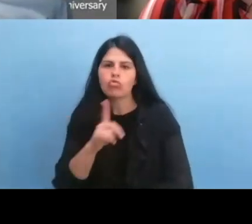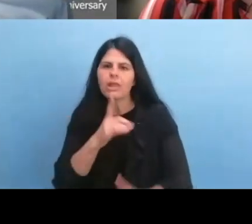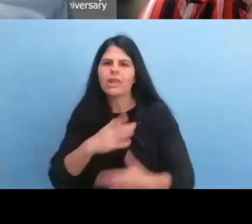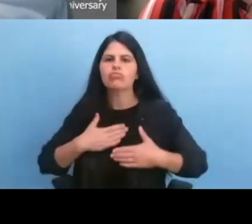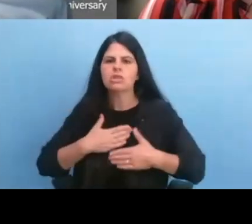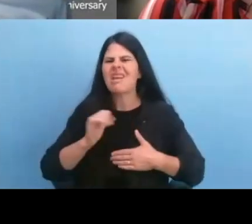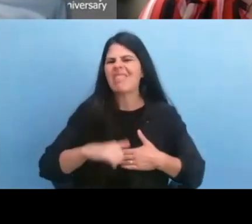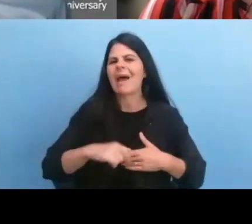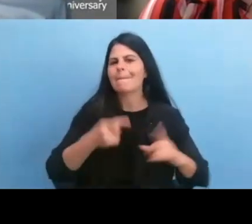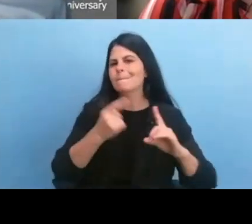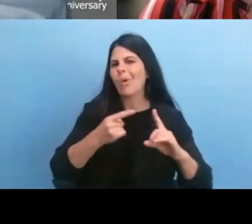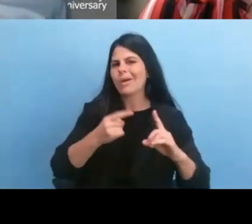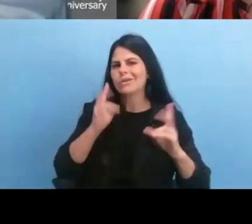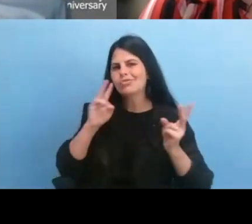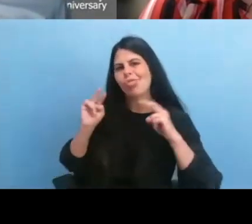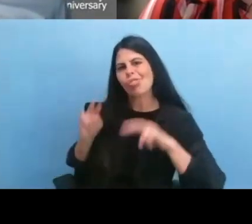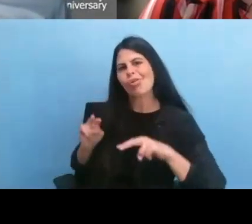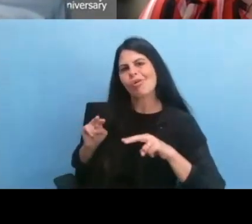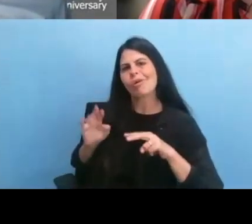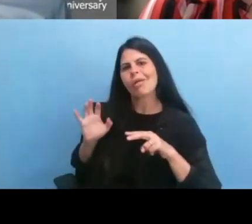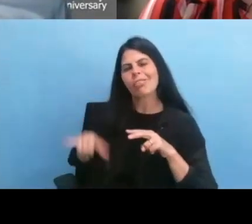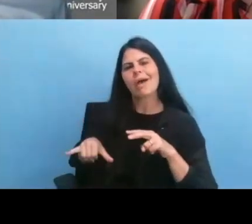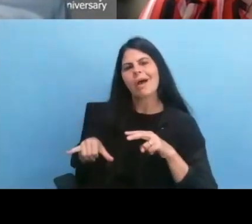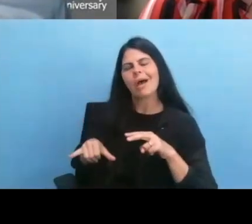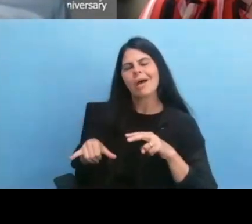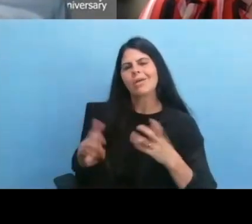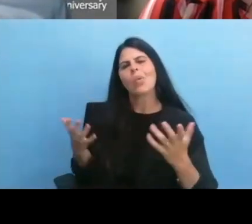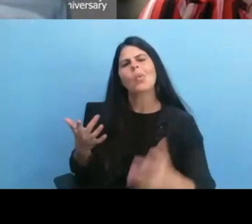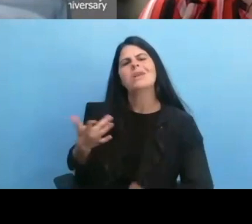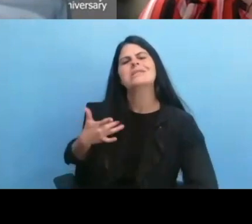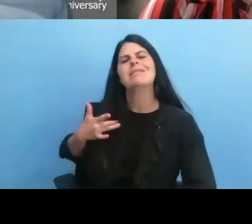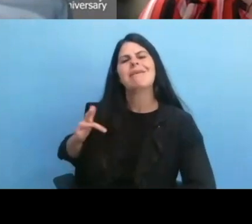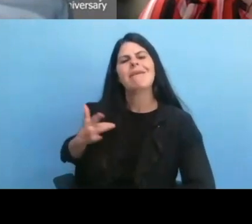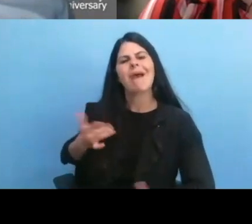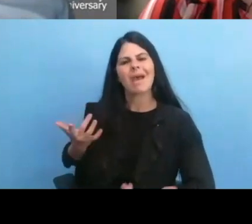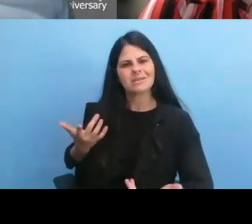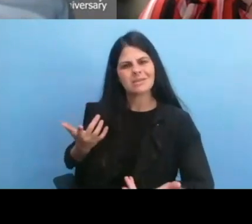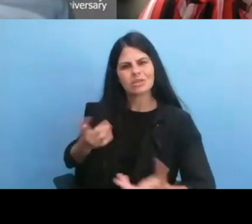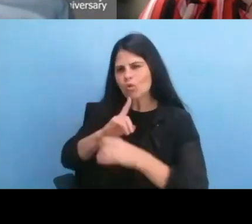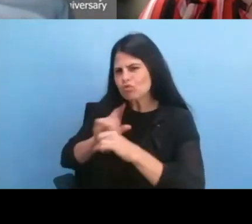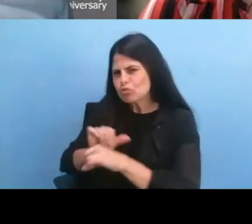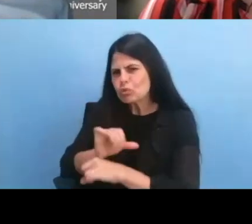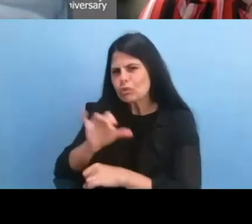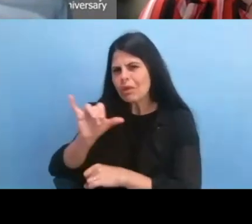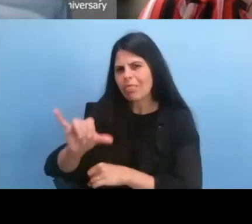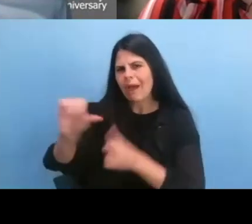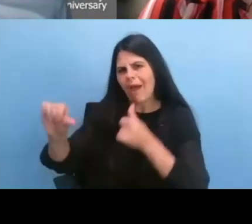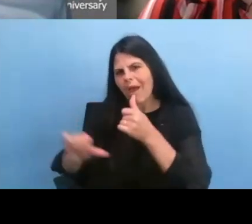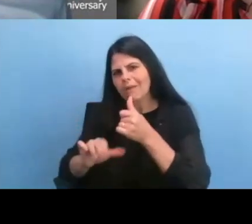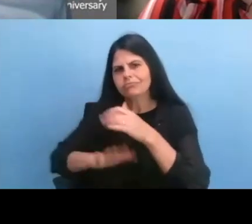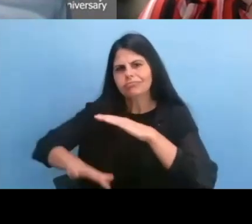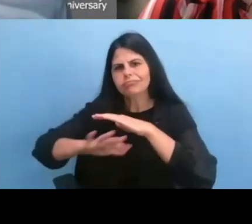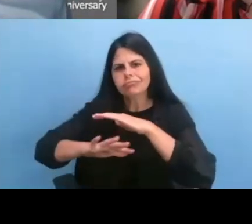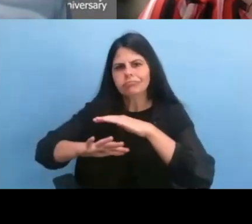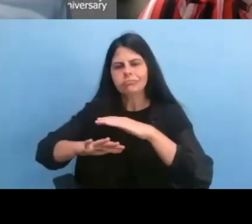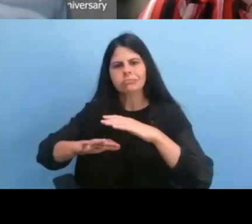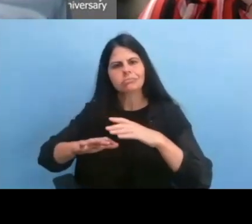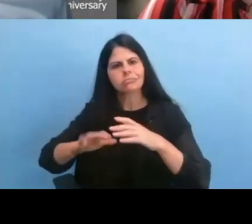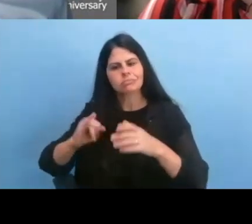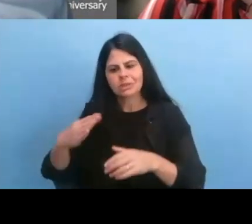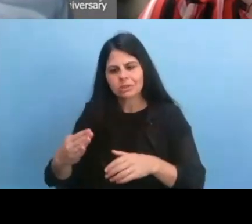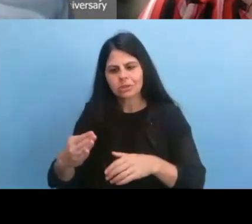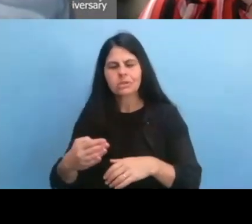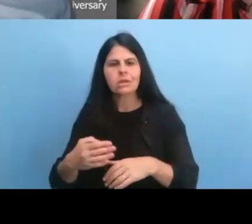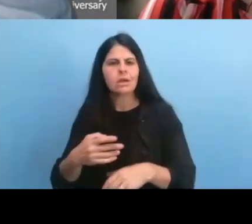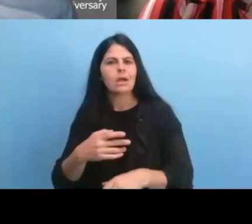those. What is the essence of what you're being, of what a position is, be it a physician, be it a psychologist,